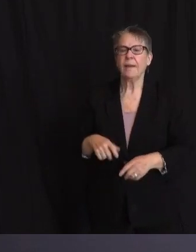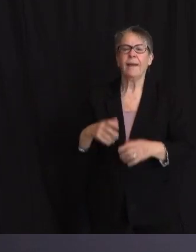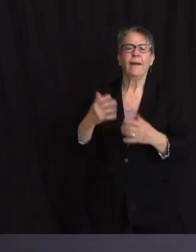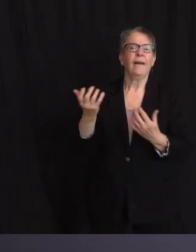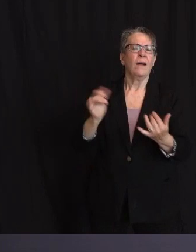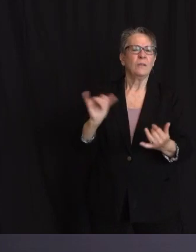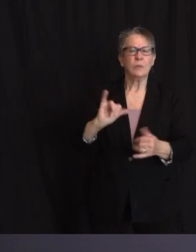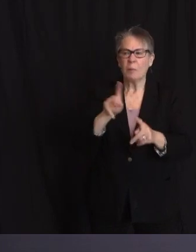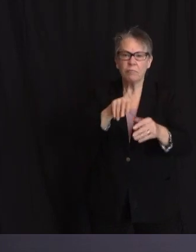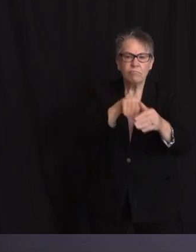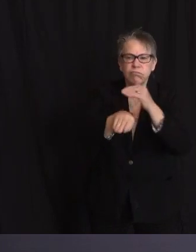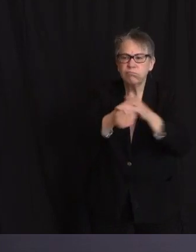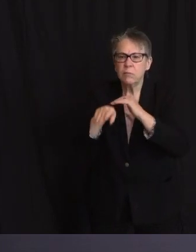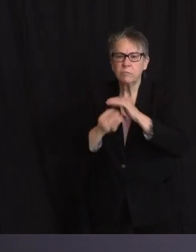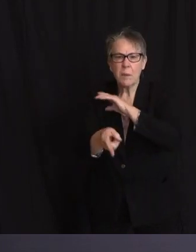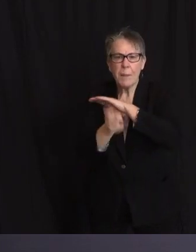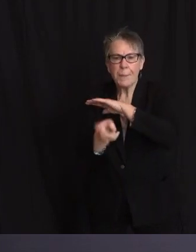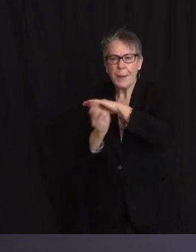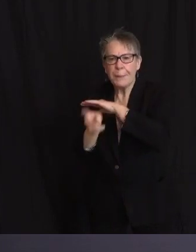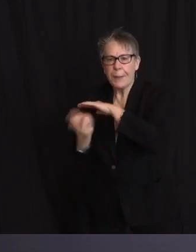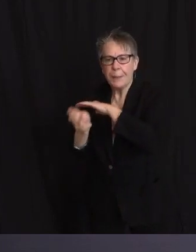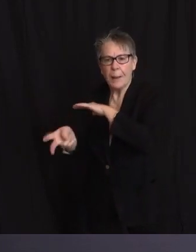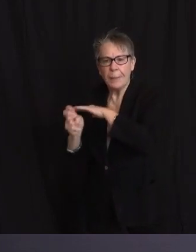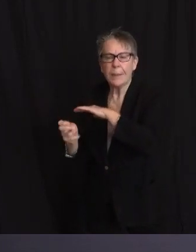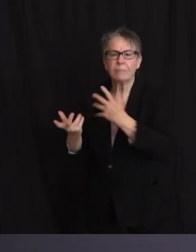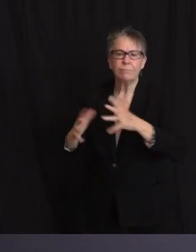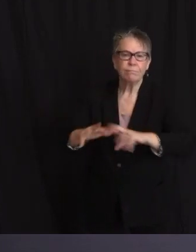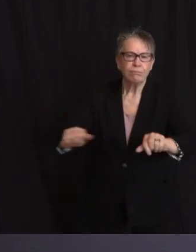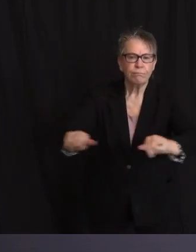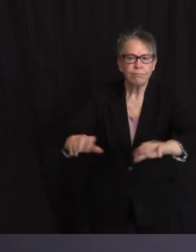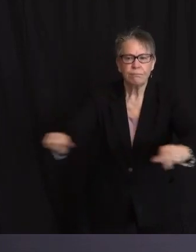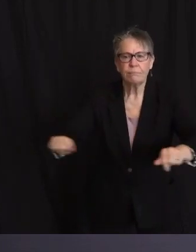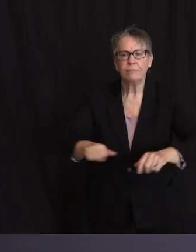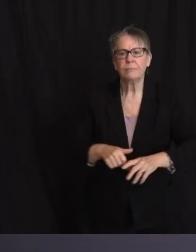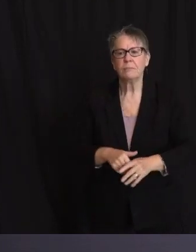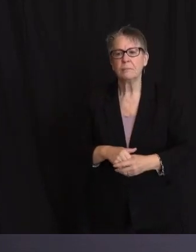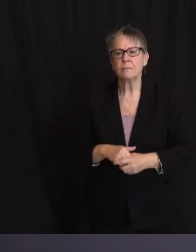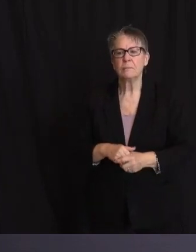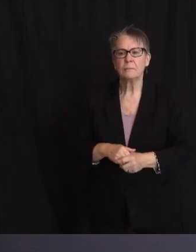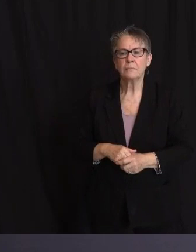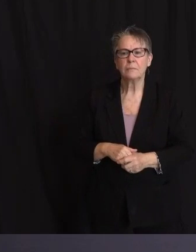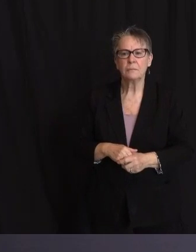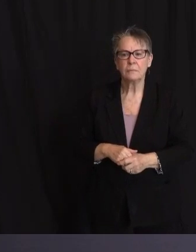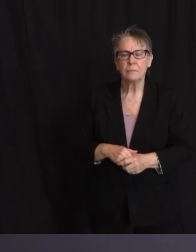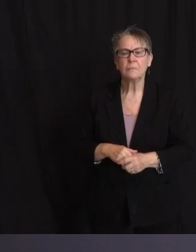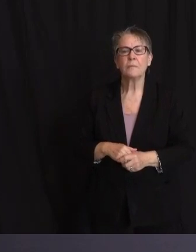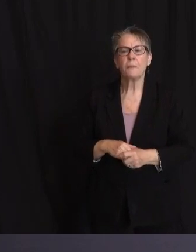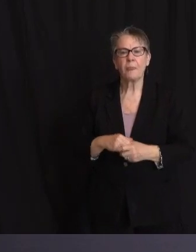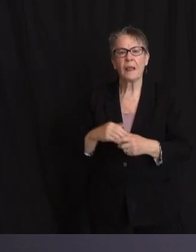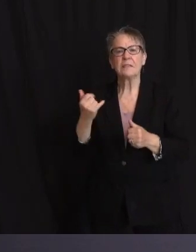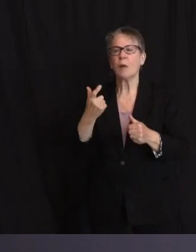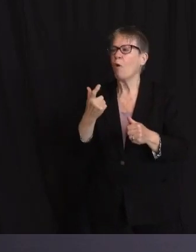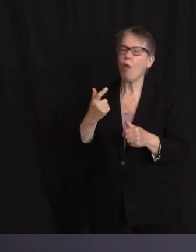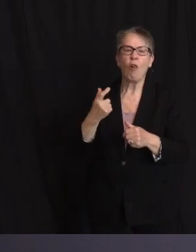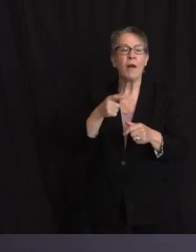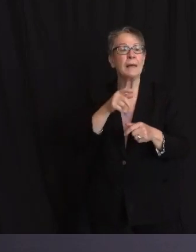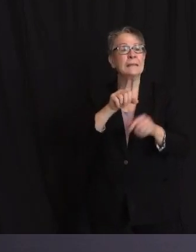Passaic, again, another large gathering where the owner of the home was cited for the EO